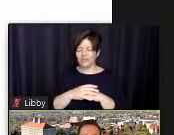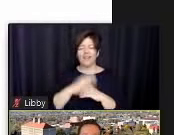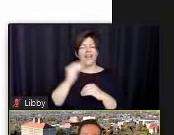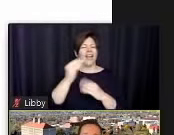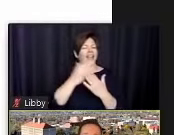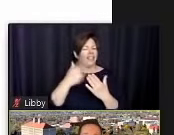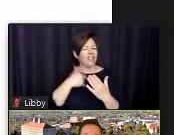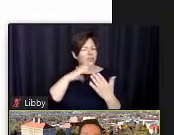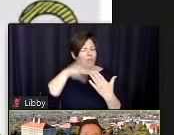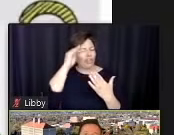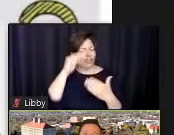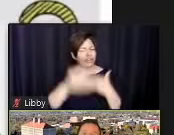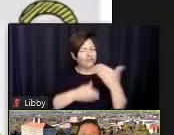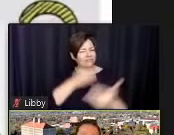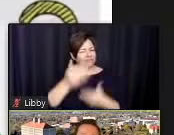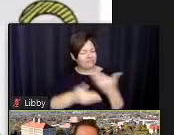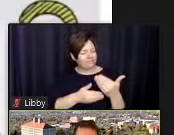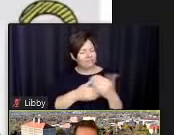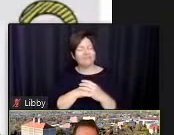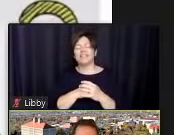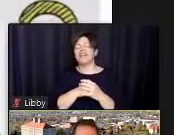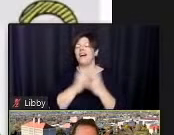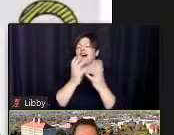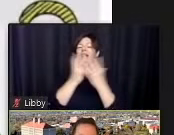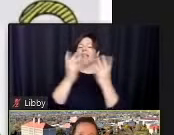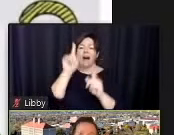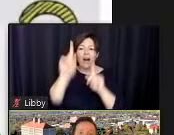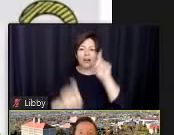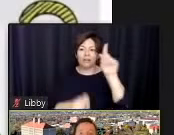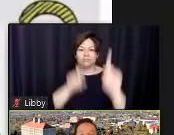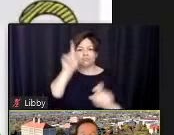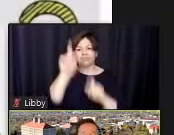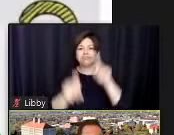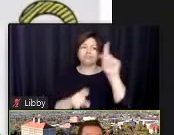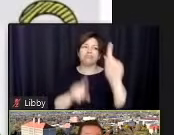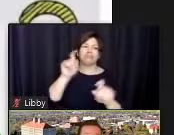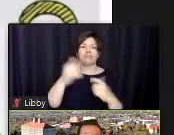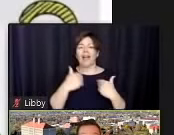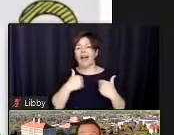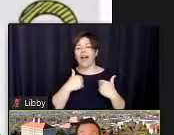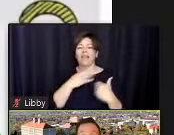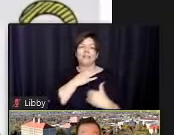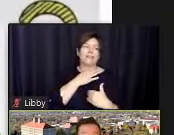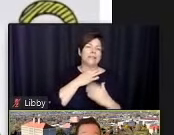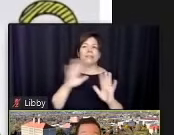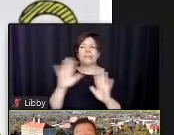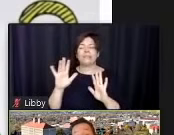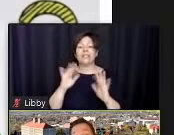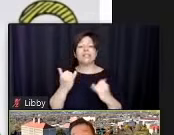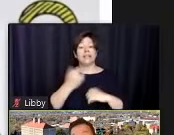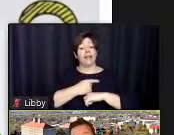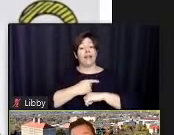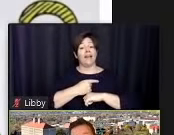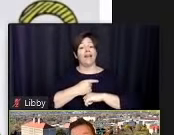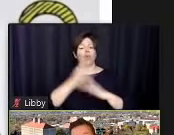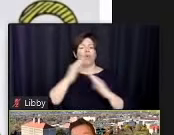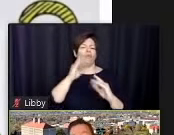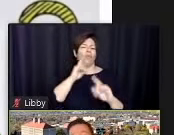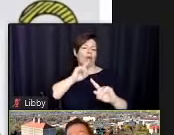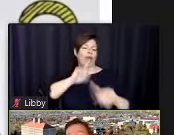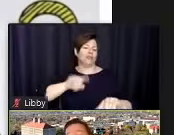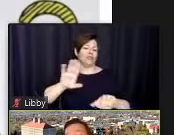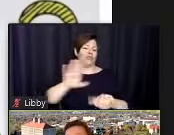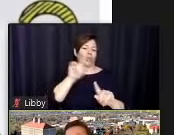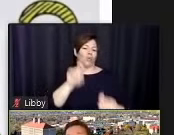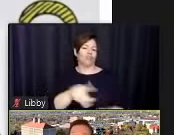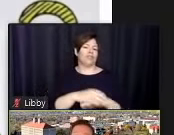we're learning along the way. So lots of questions, and this day will begin to answer some of those questions, or at least